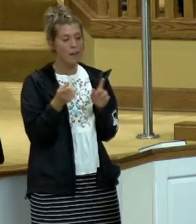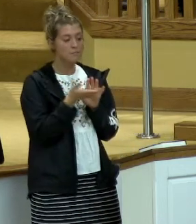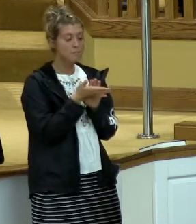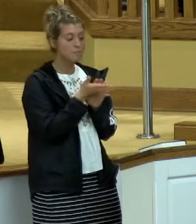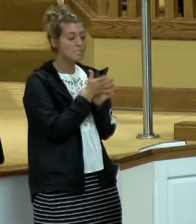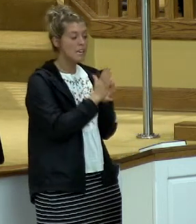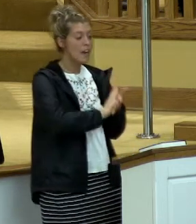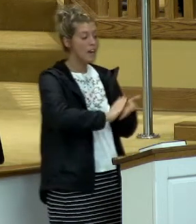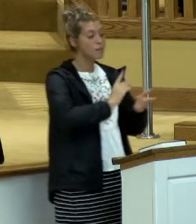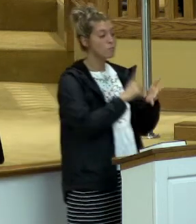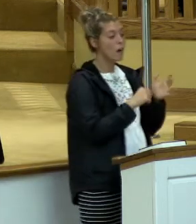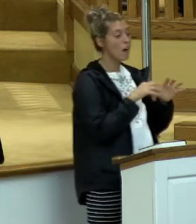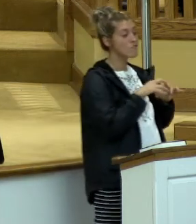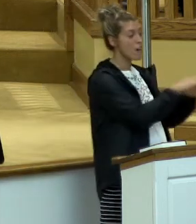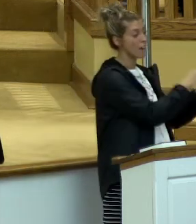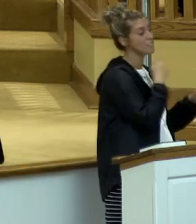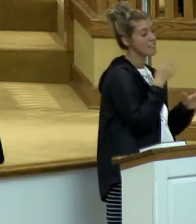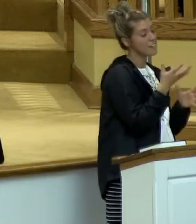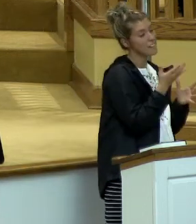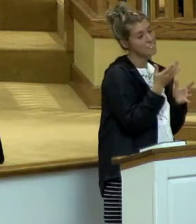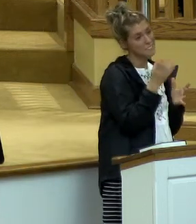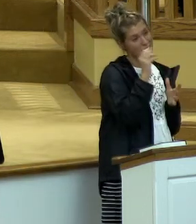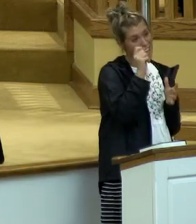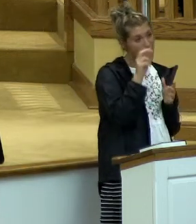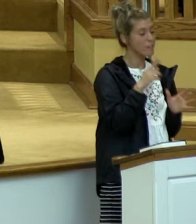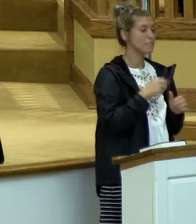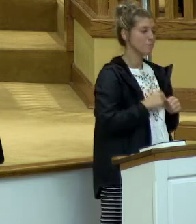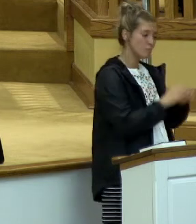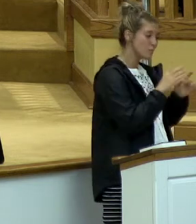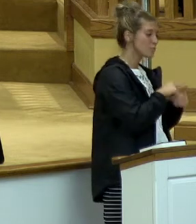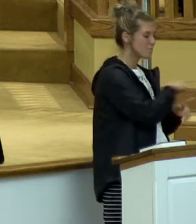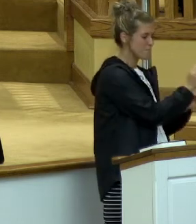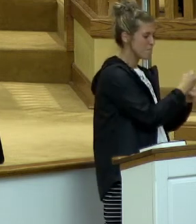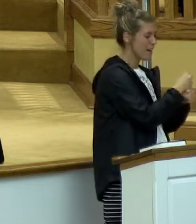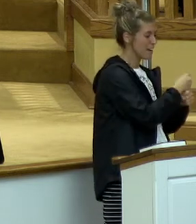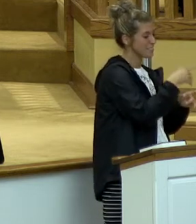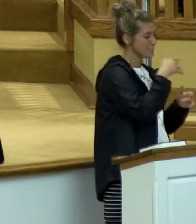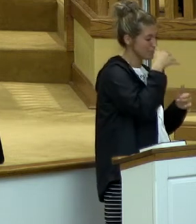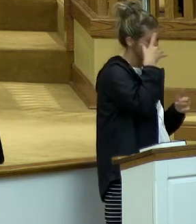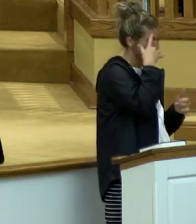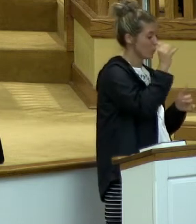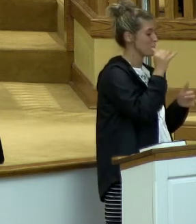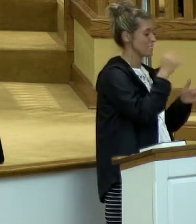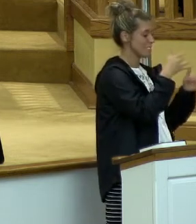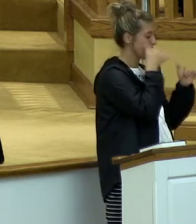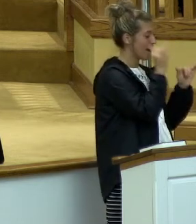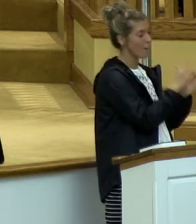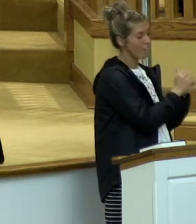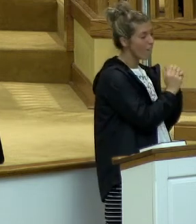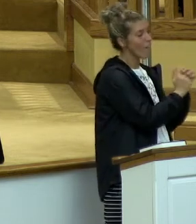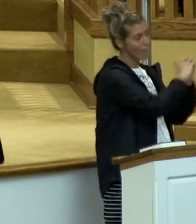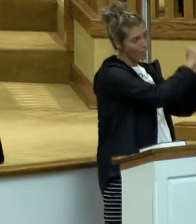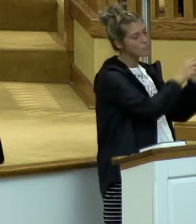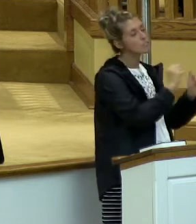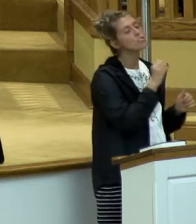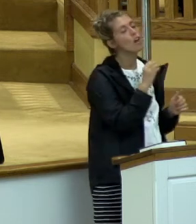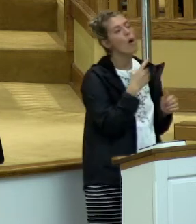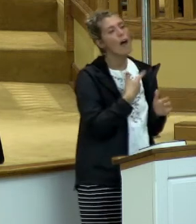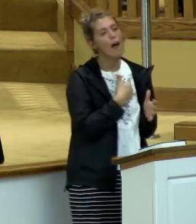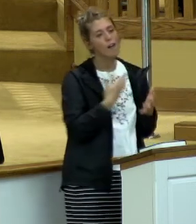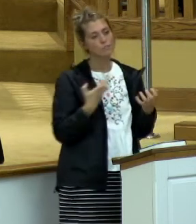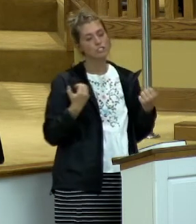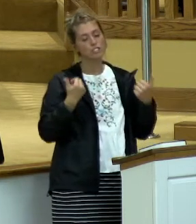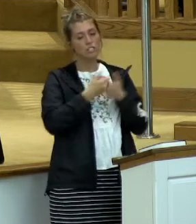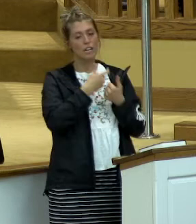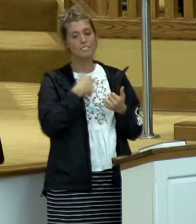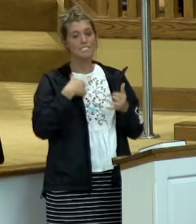was. Aaron had dropped the ball even a little bit there, and he succumbed to them, and he yielded to them. And so altars have a lot to do with that. Could I first of all